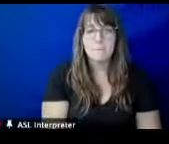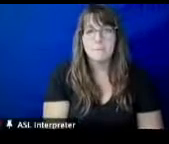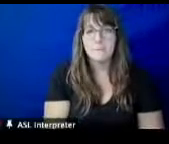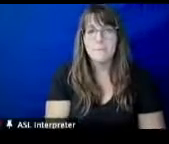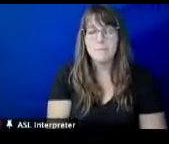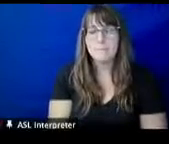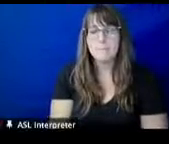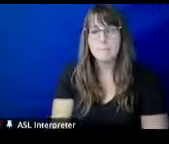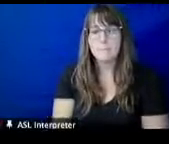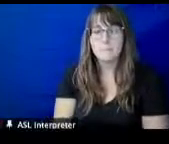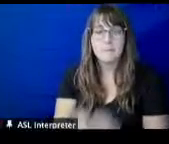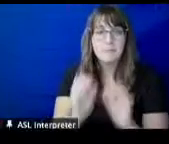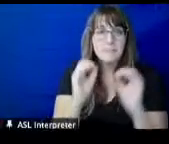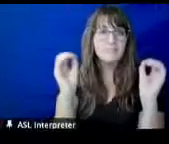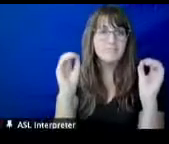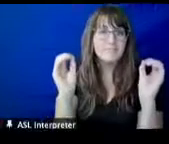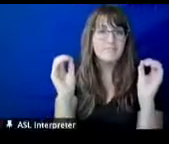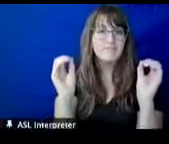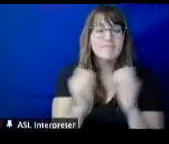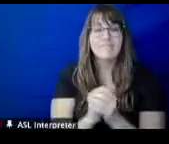I don't see anything.